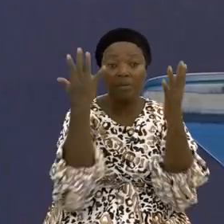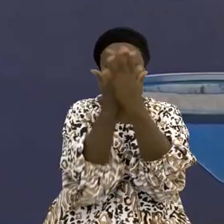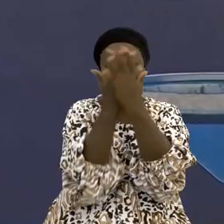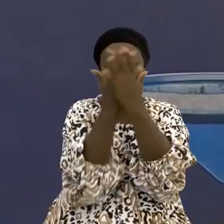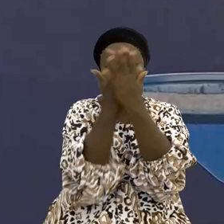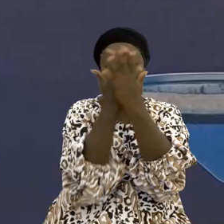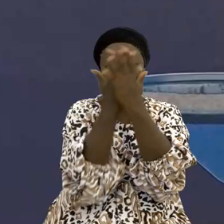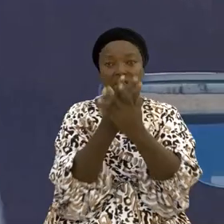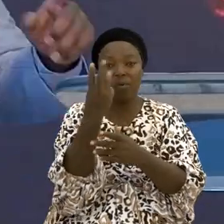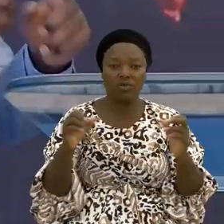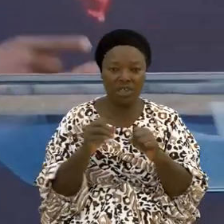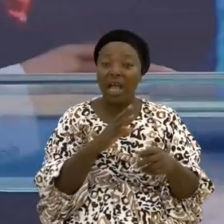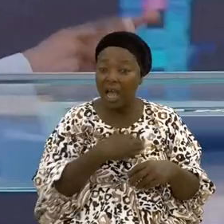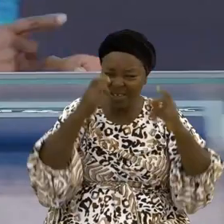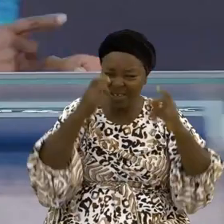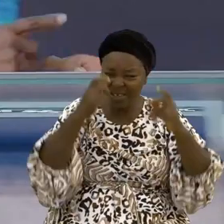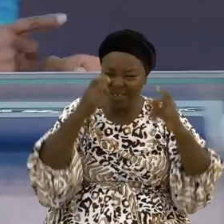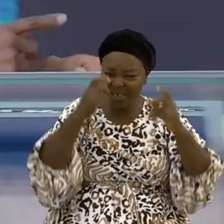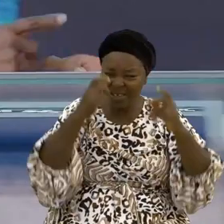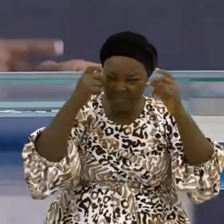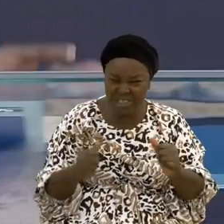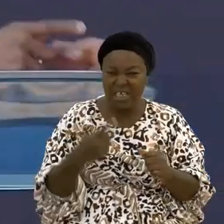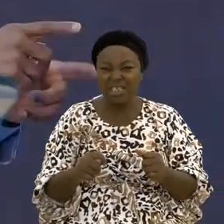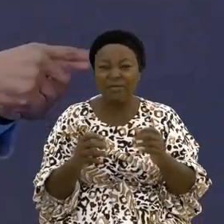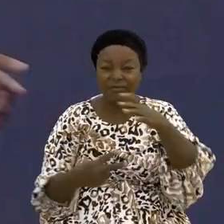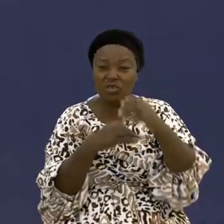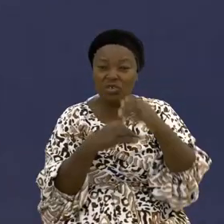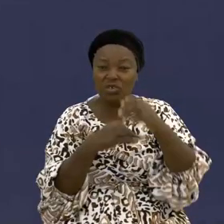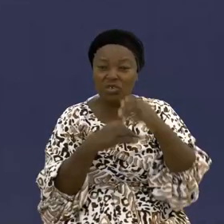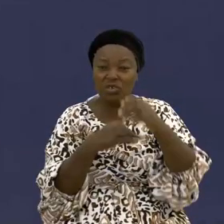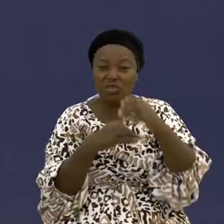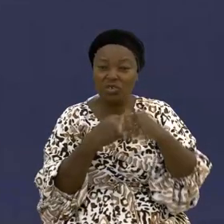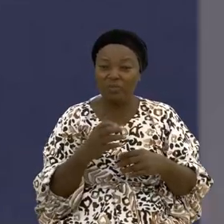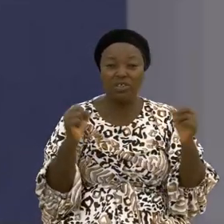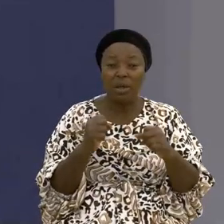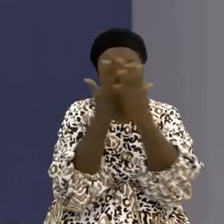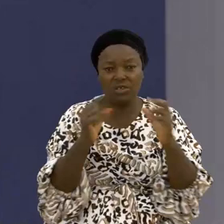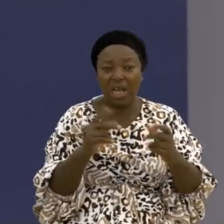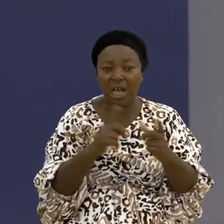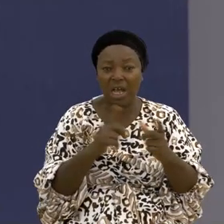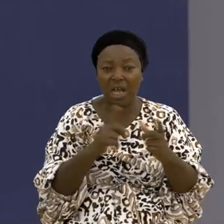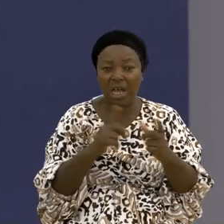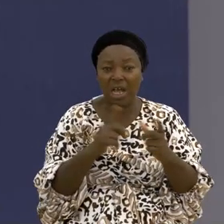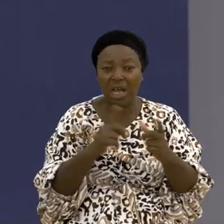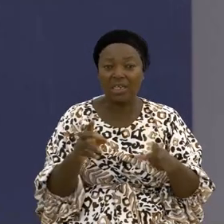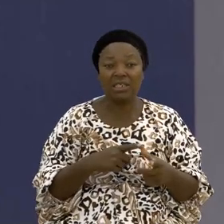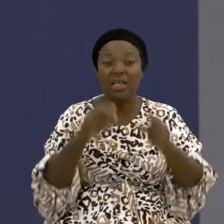shaking, and immediately the foundations of the prison shaking, then immediately now all